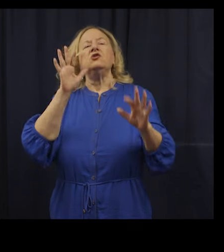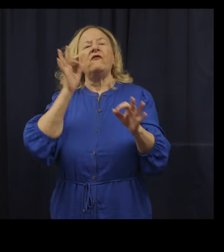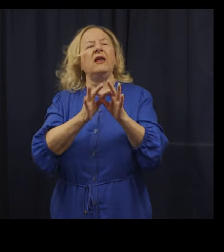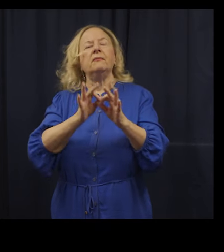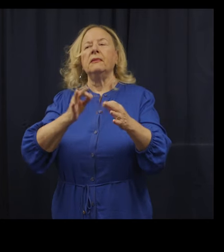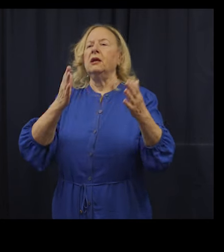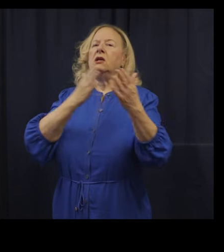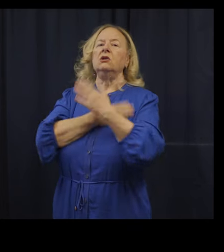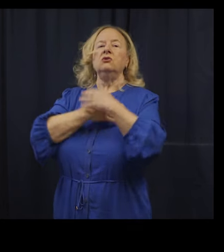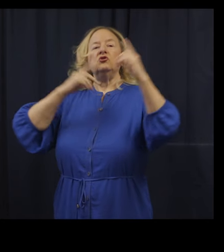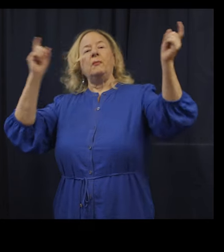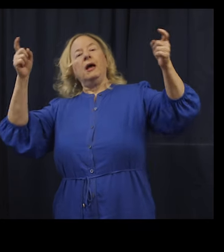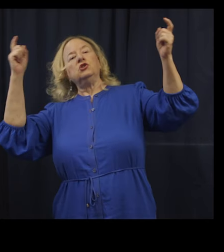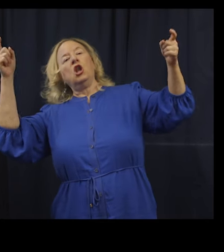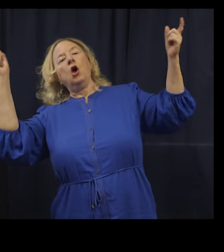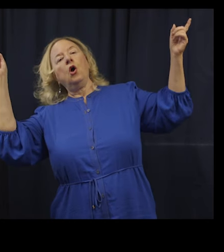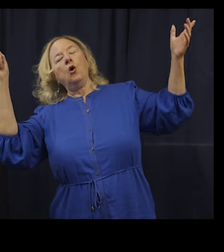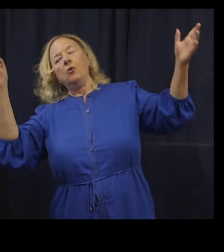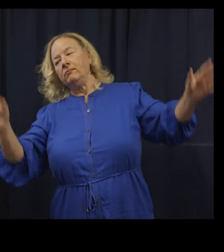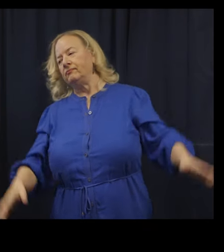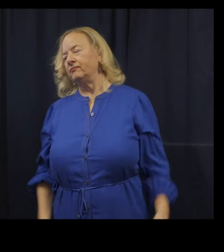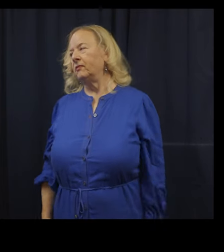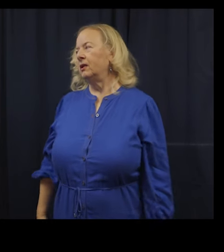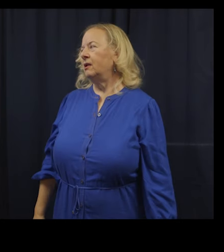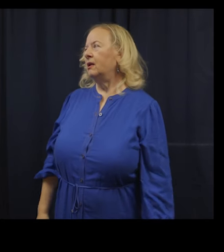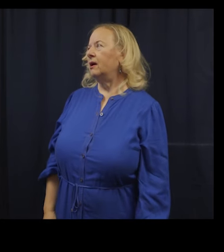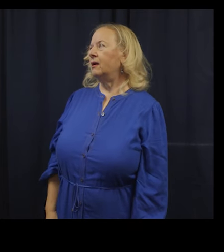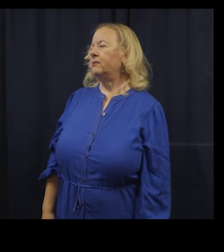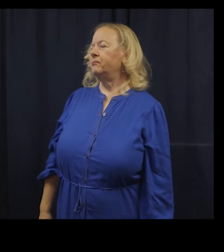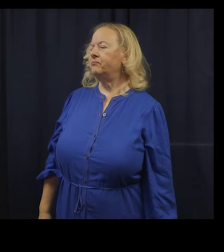Shabbat Shalom and have a seat.